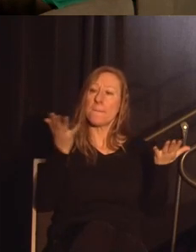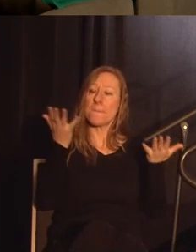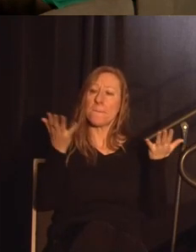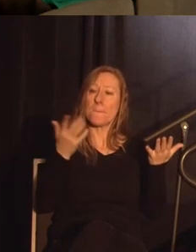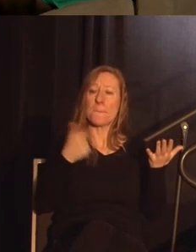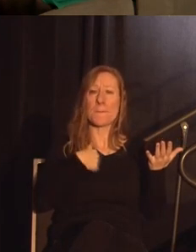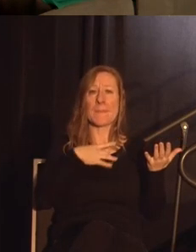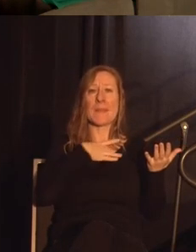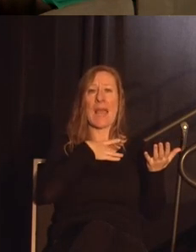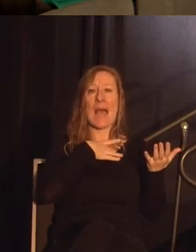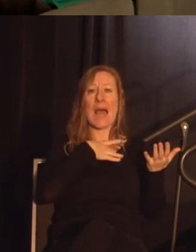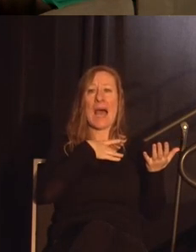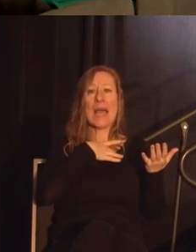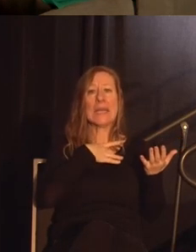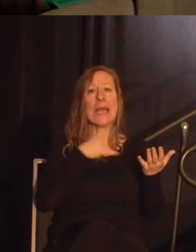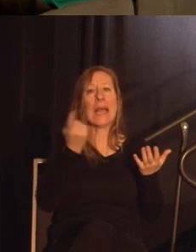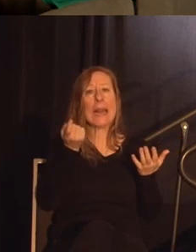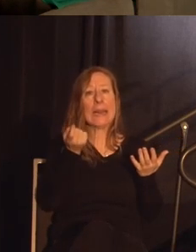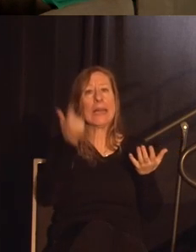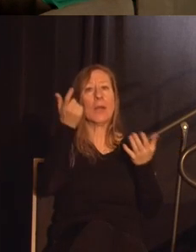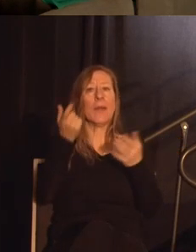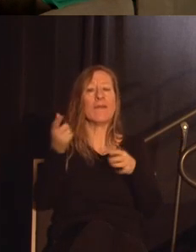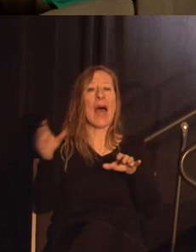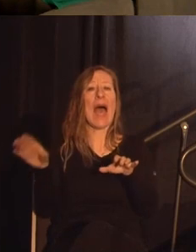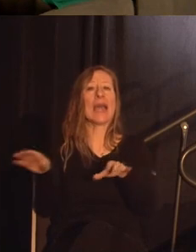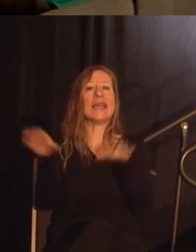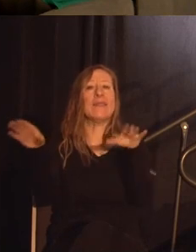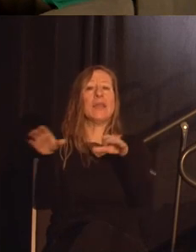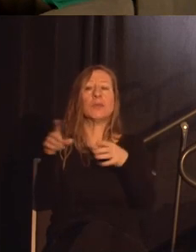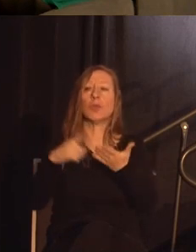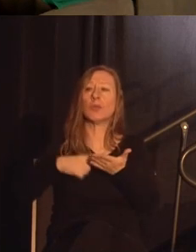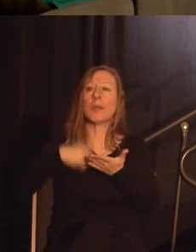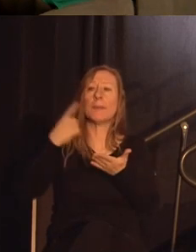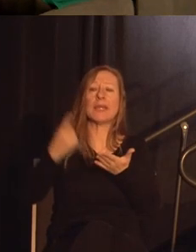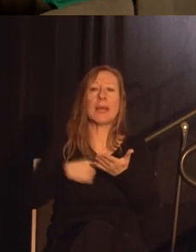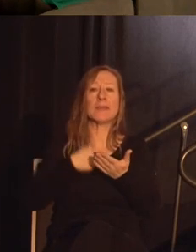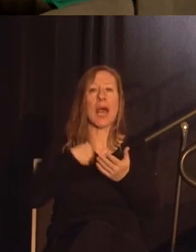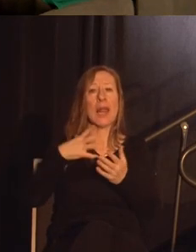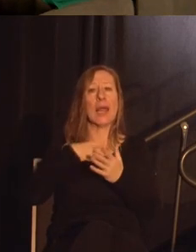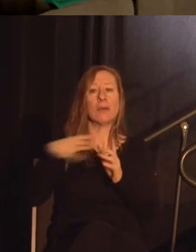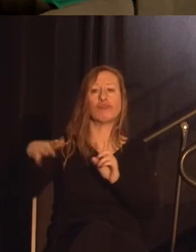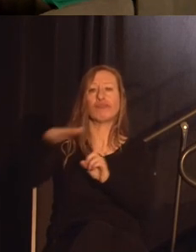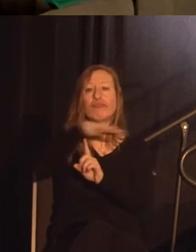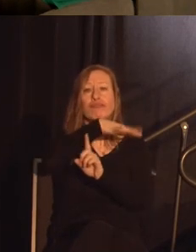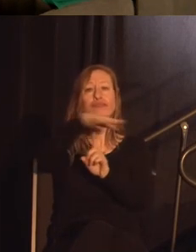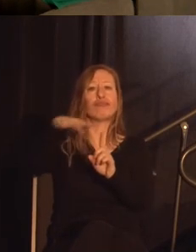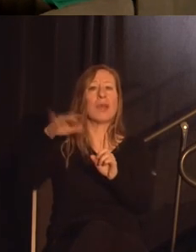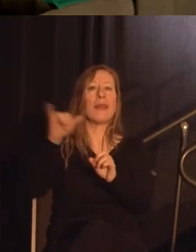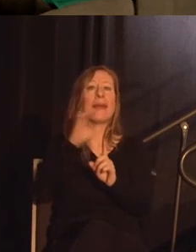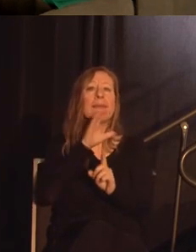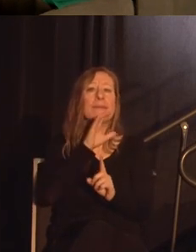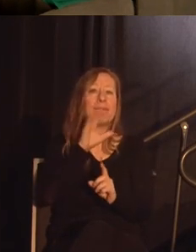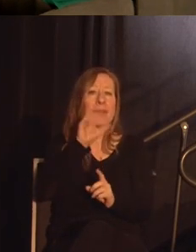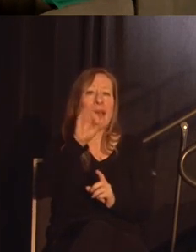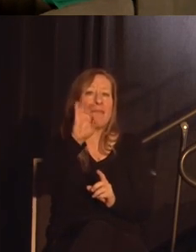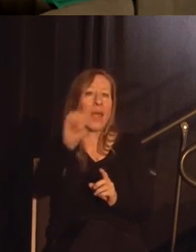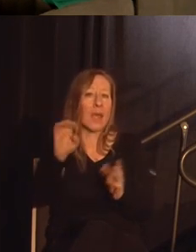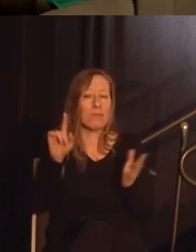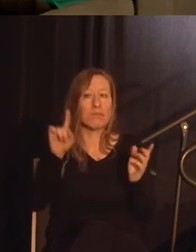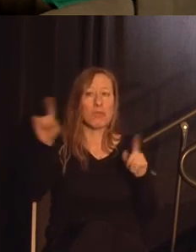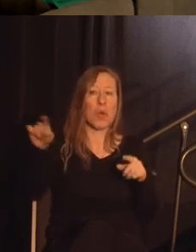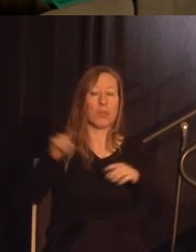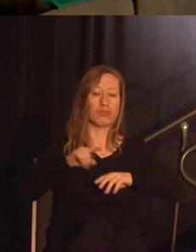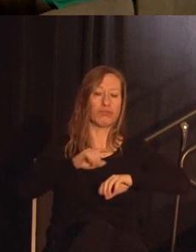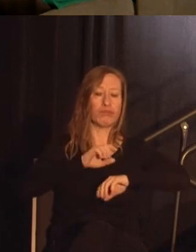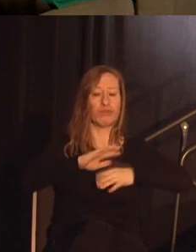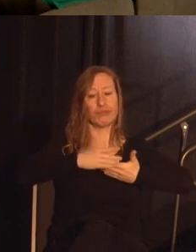I like to be around a murmur, so I'd still go to Seward Park Cafe Vita all the time. So come say hi. Even